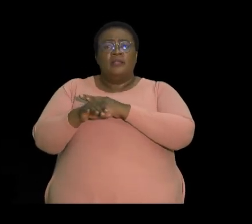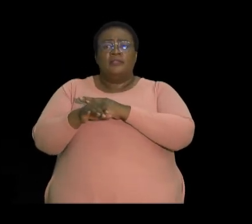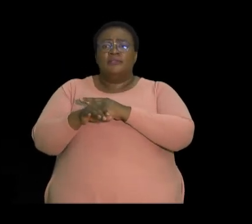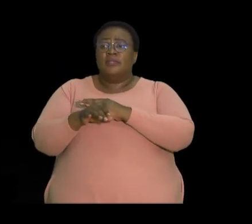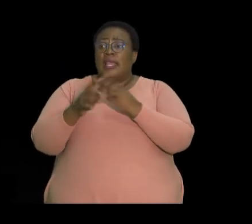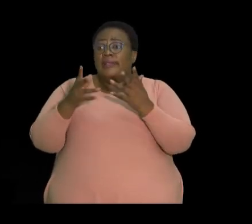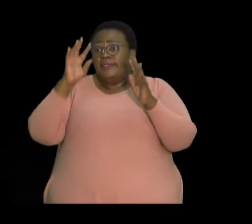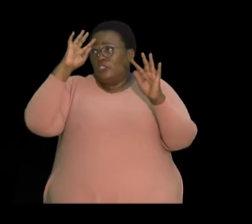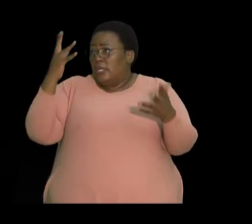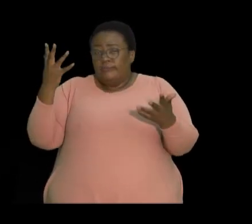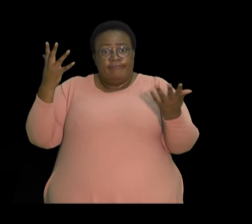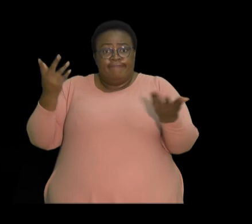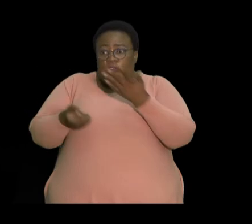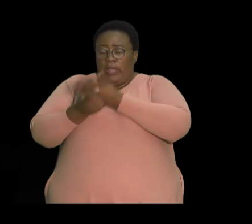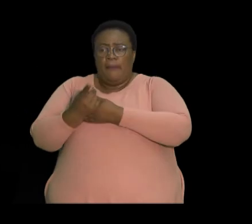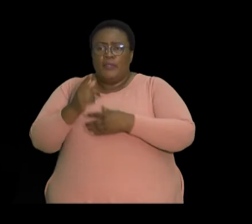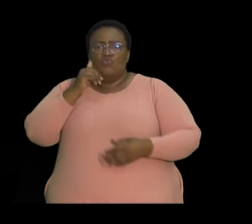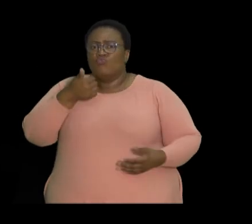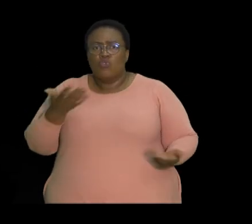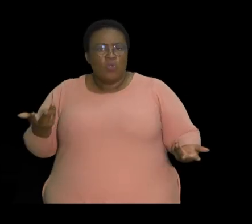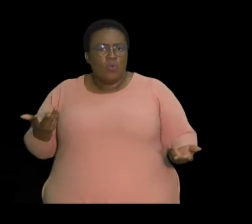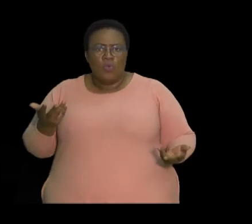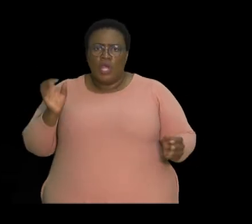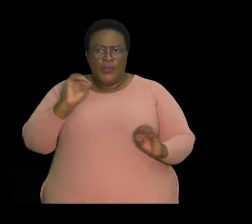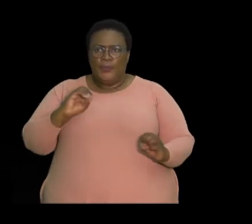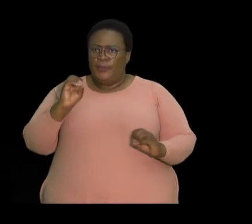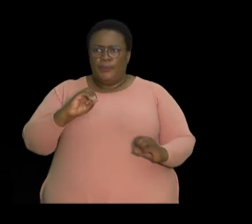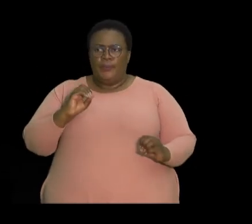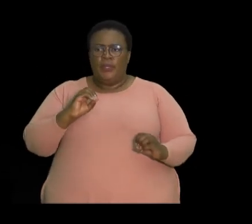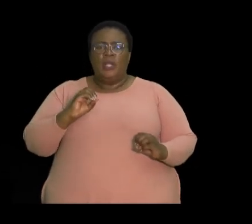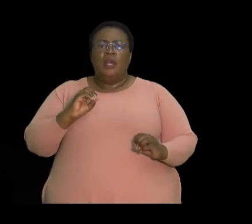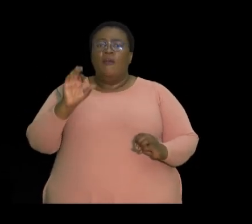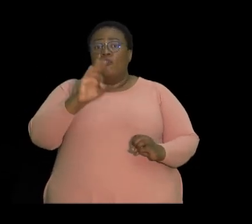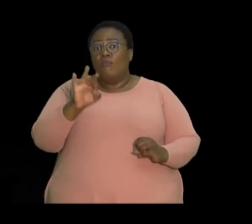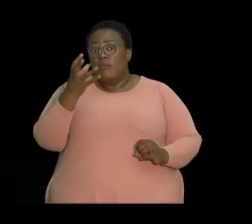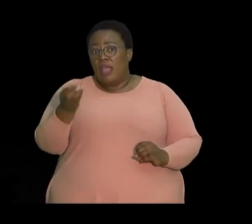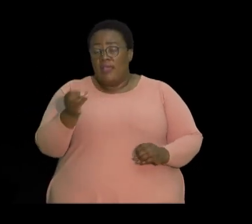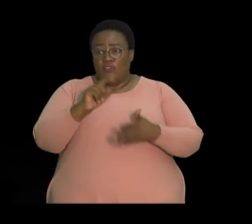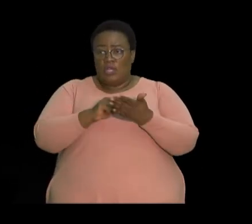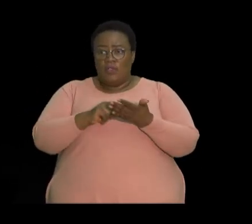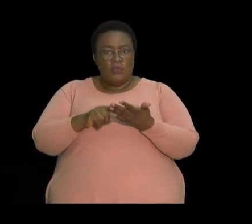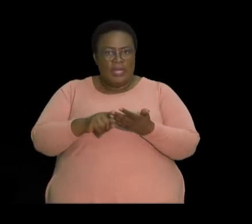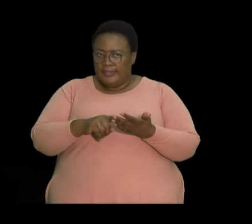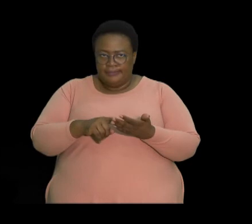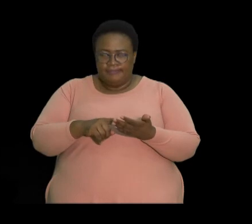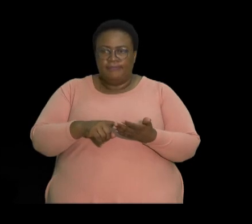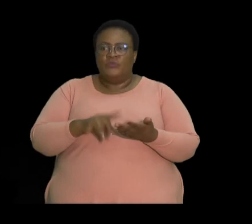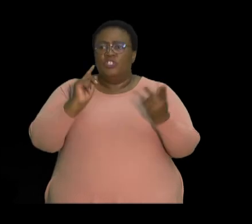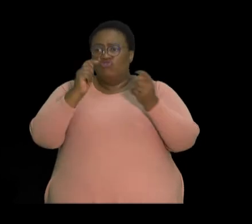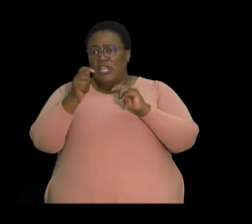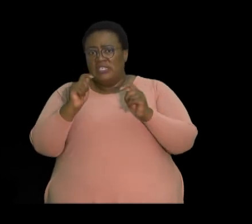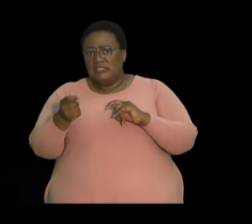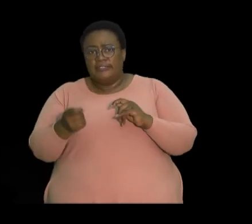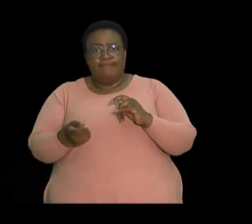changes cannot always be predicted. So you don't know what's going to happen tomorrow. There is no formula to calculate that. Then